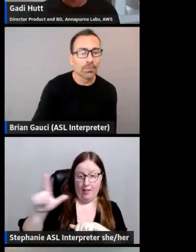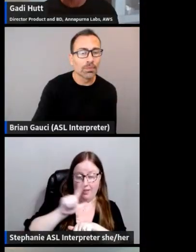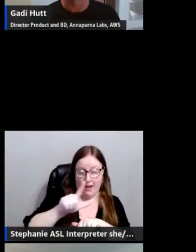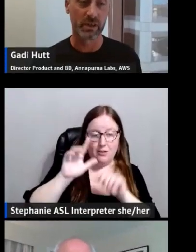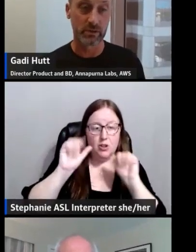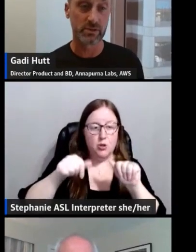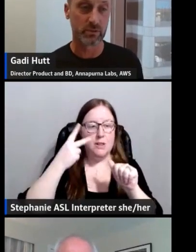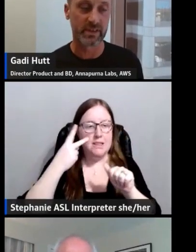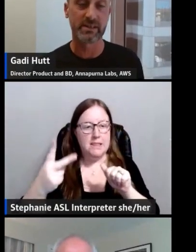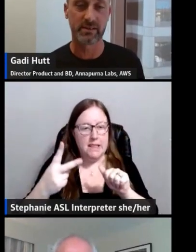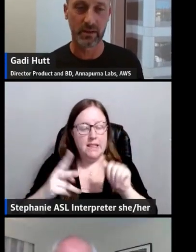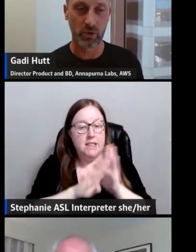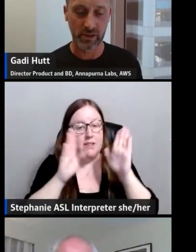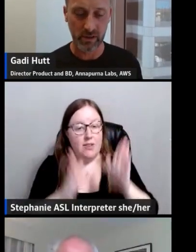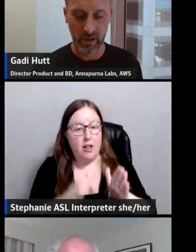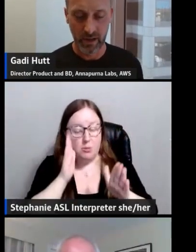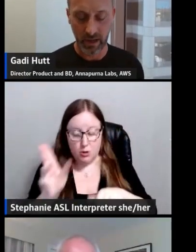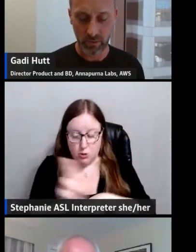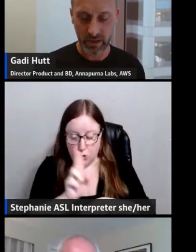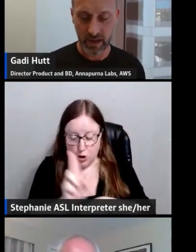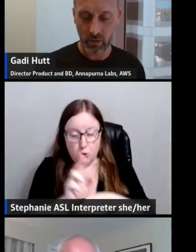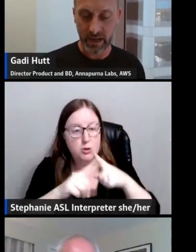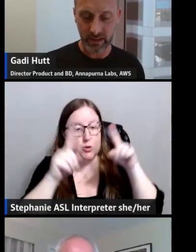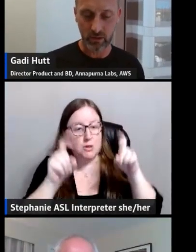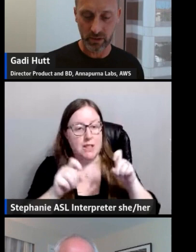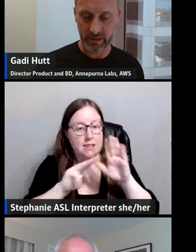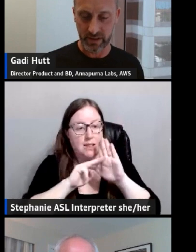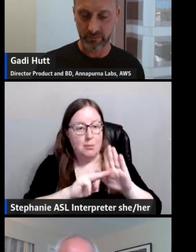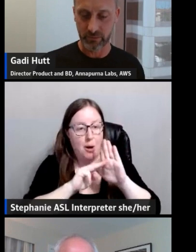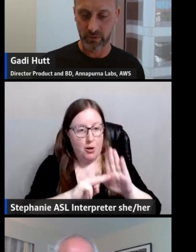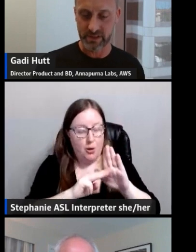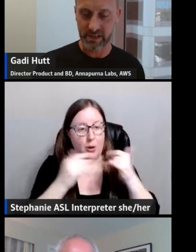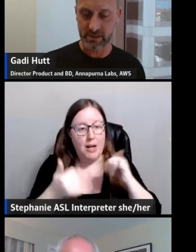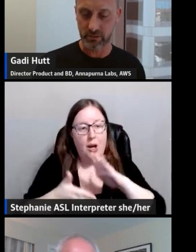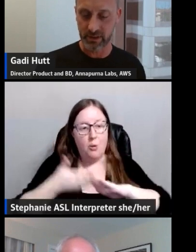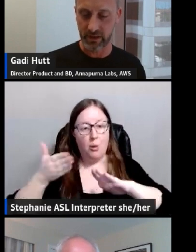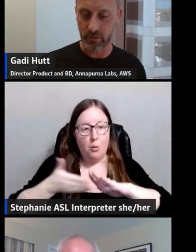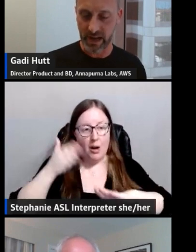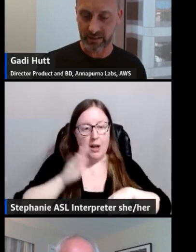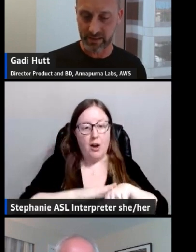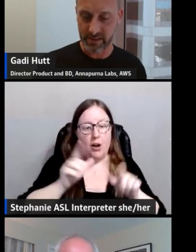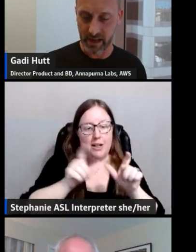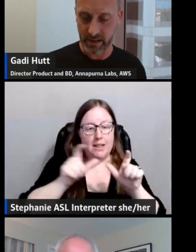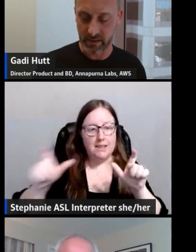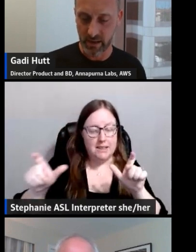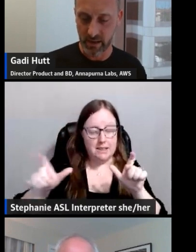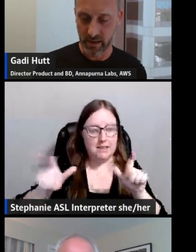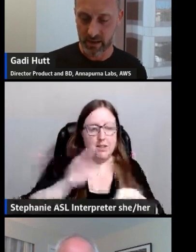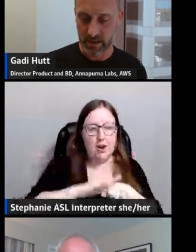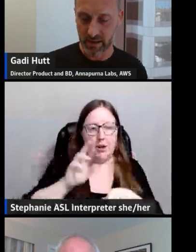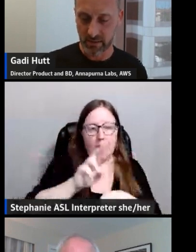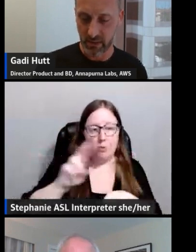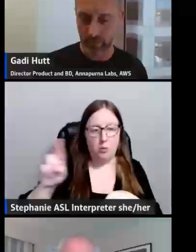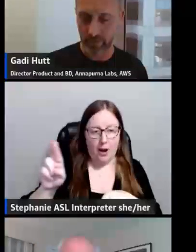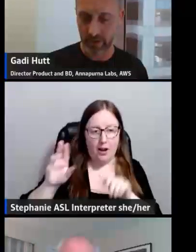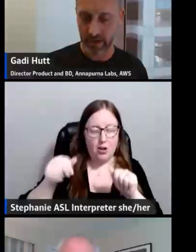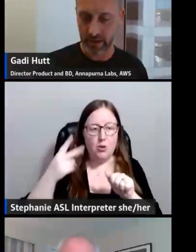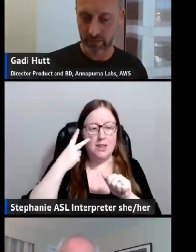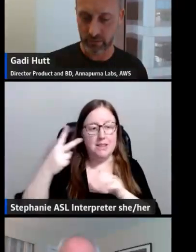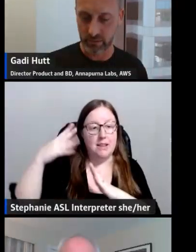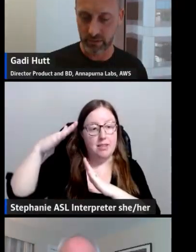what developers will use to test a model, and we are now running on an Inf2 instance. On the right-hand side, you see at the